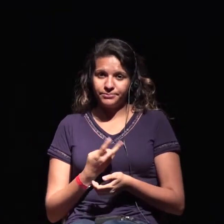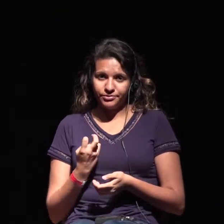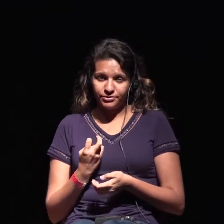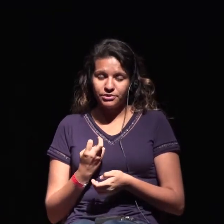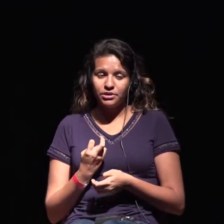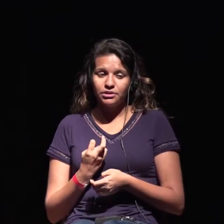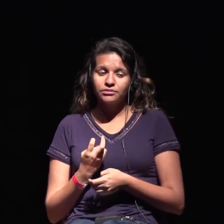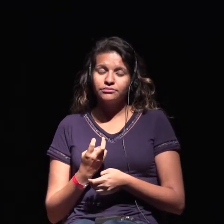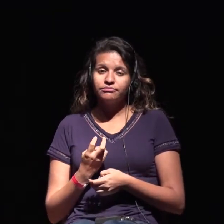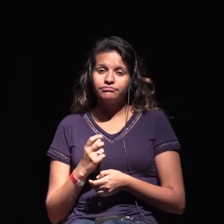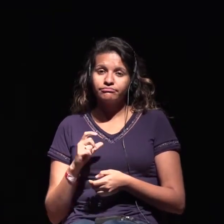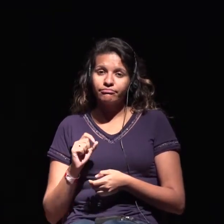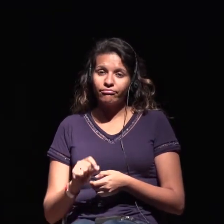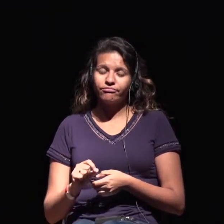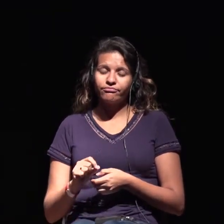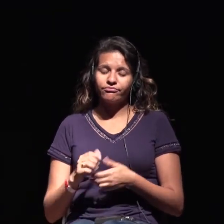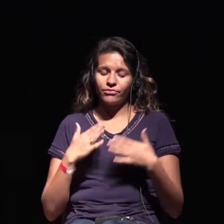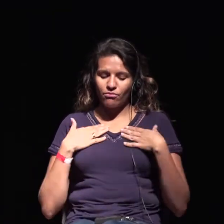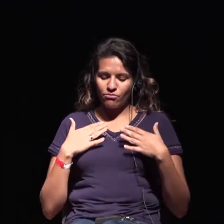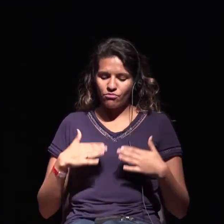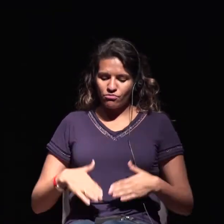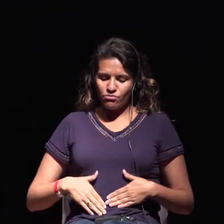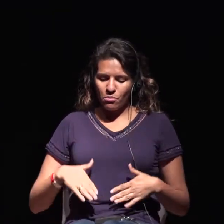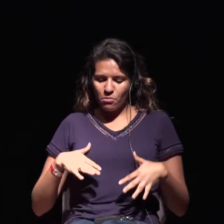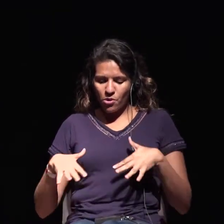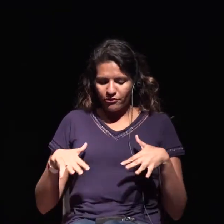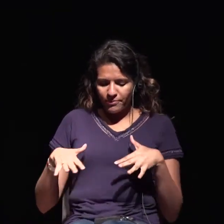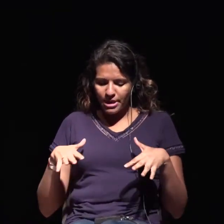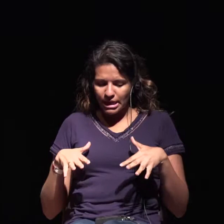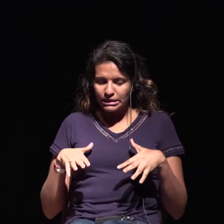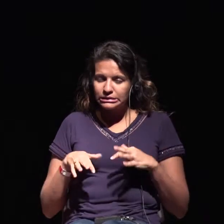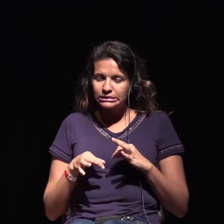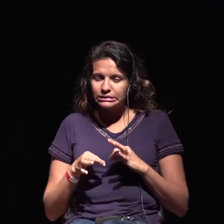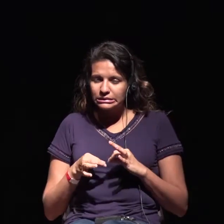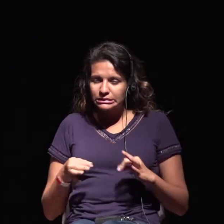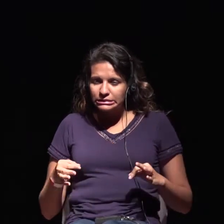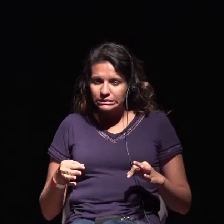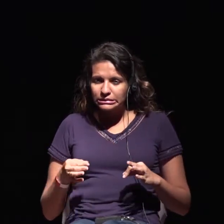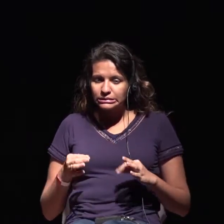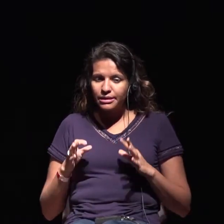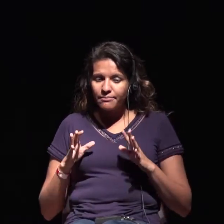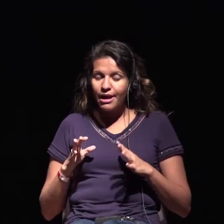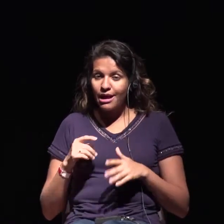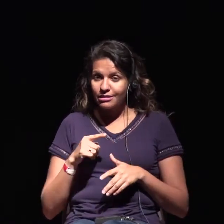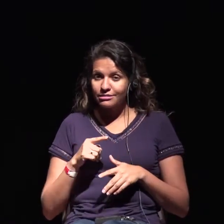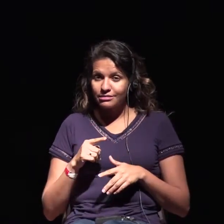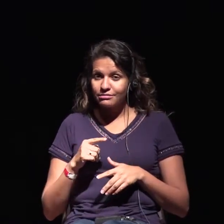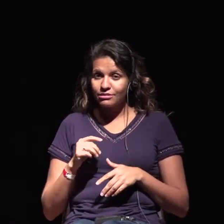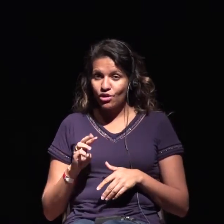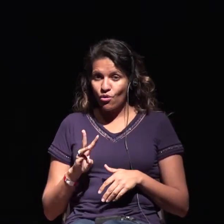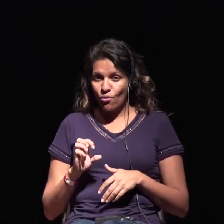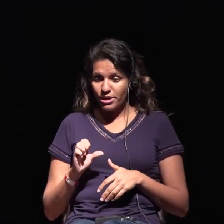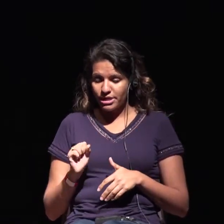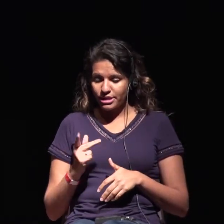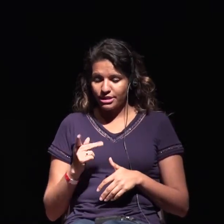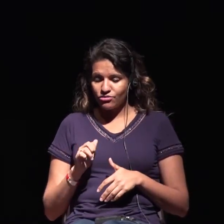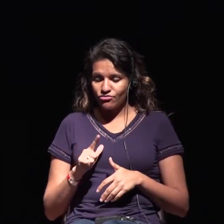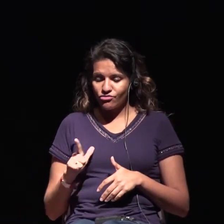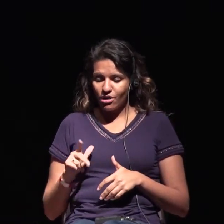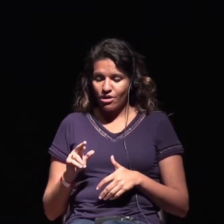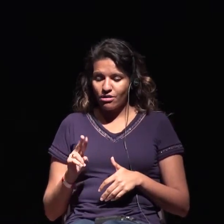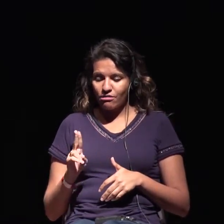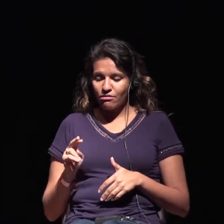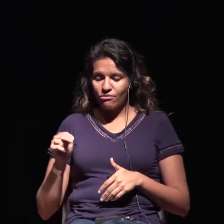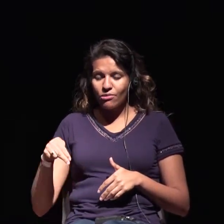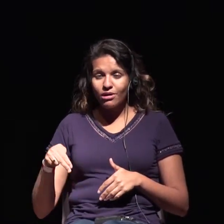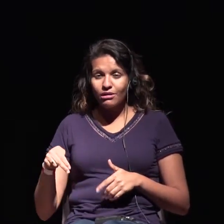We Shall Run is so complex as to perversely resemble the Requiem's interwoven melodies, repeating lines of text and